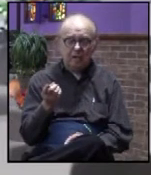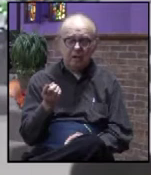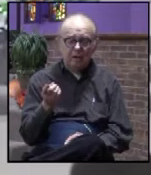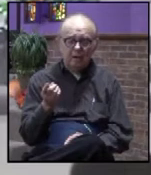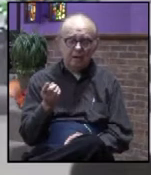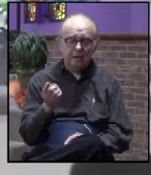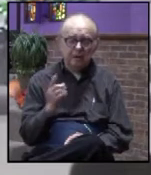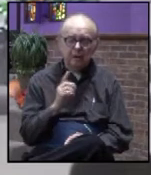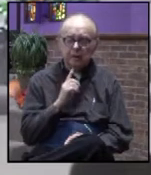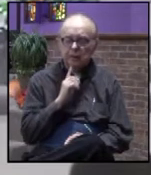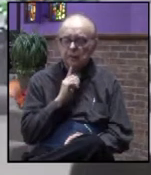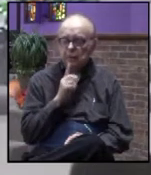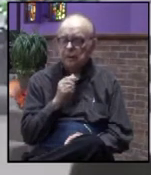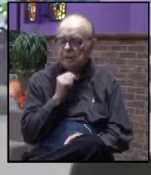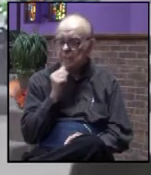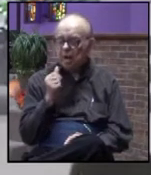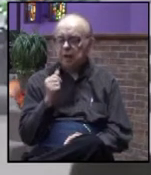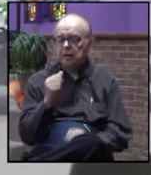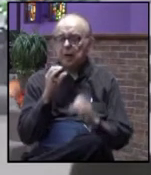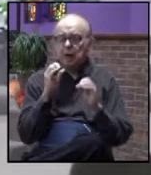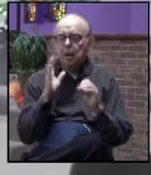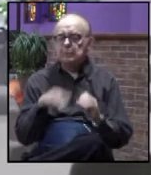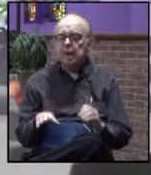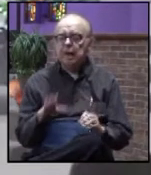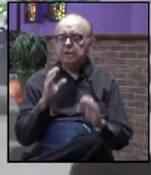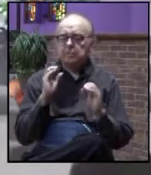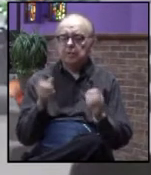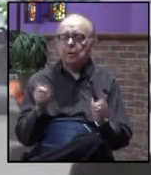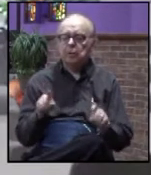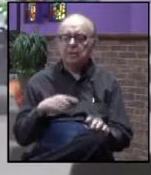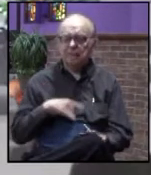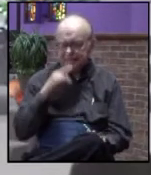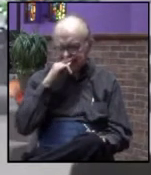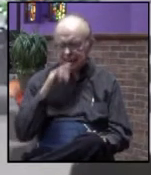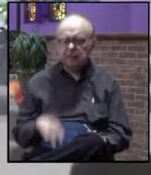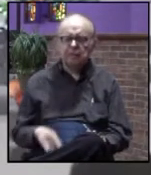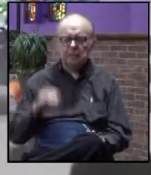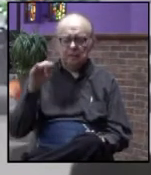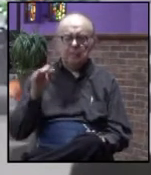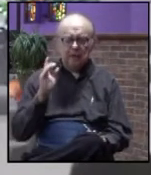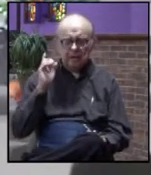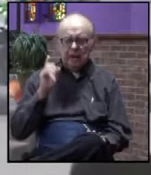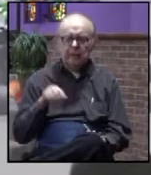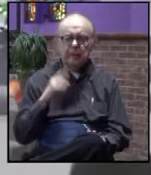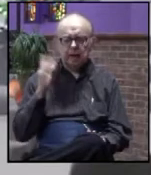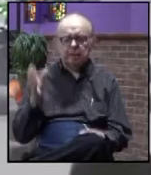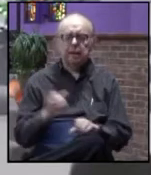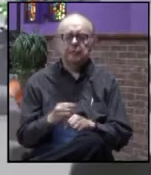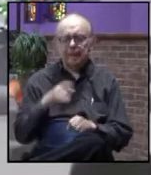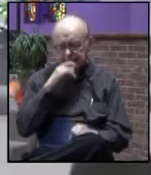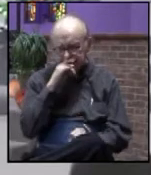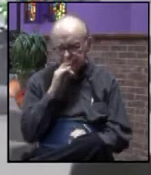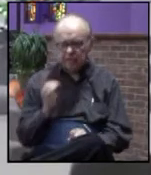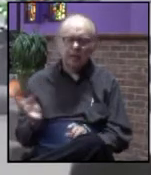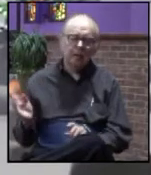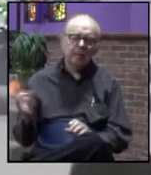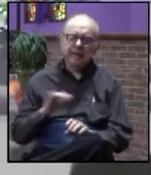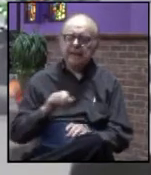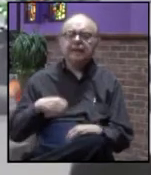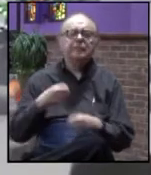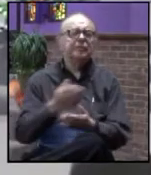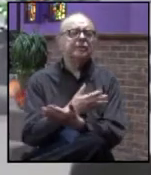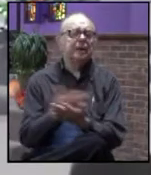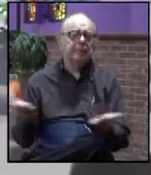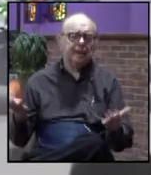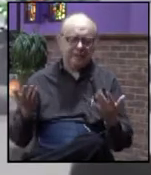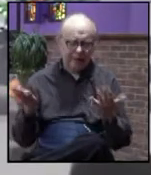it really wasn't so bad to be taught when I was a kid growing up, and I really think I need to give my kids some of the same things that